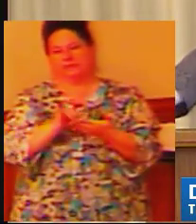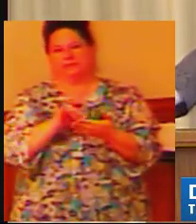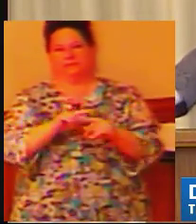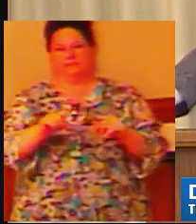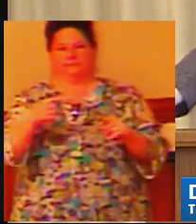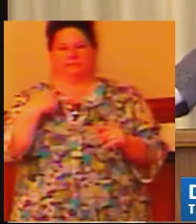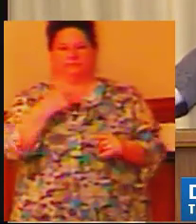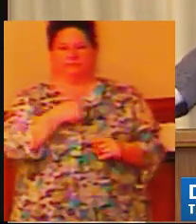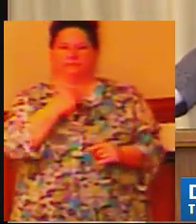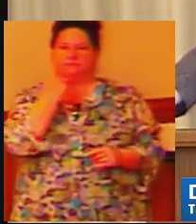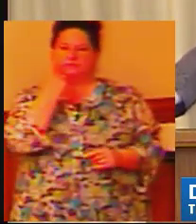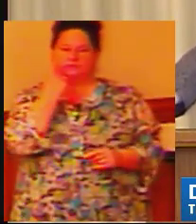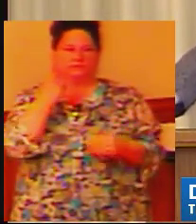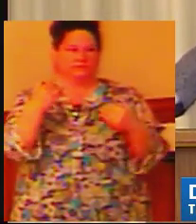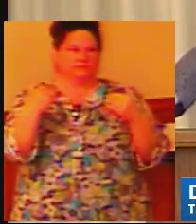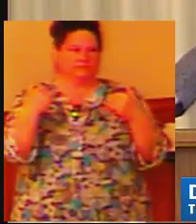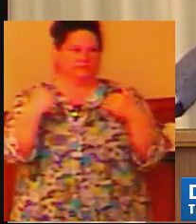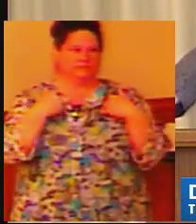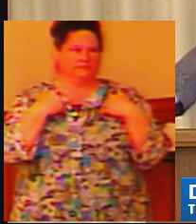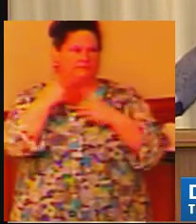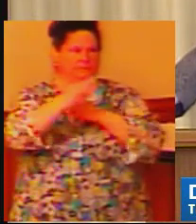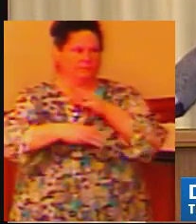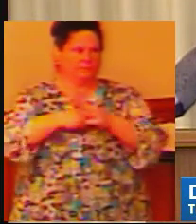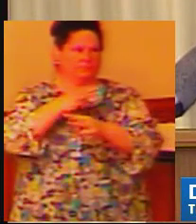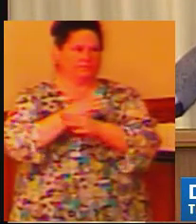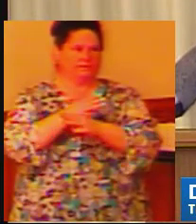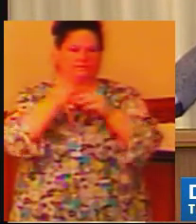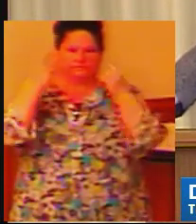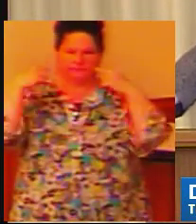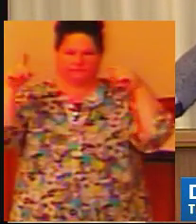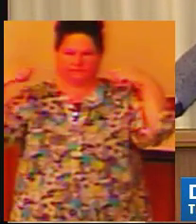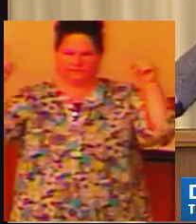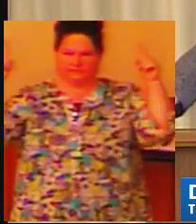just had a really world-famous,